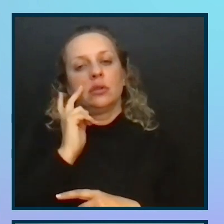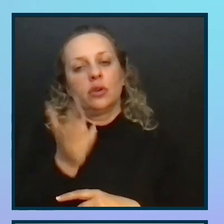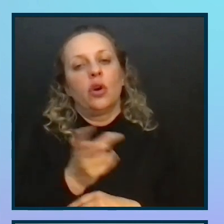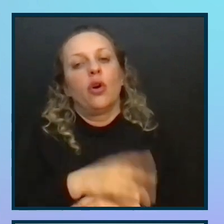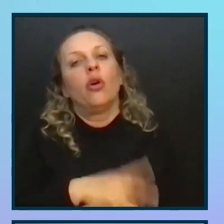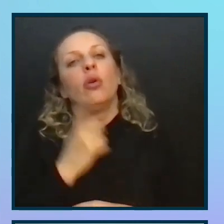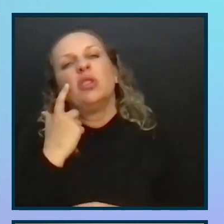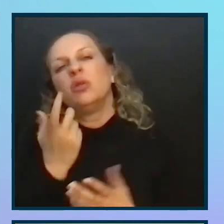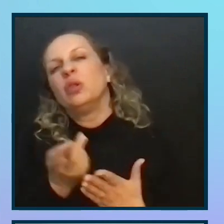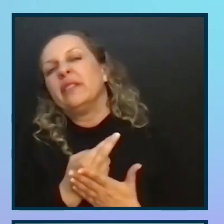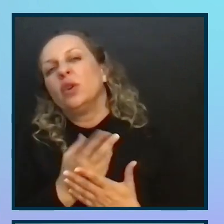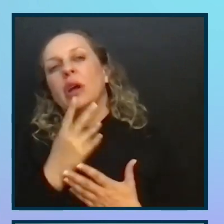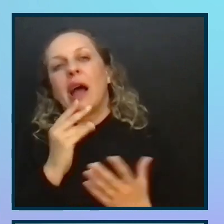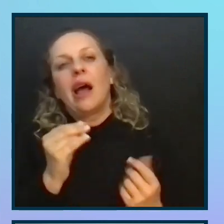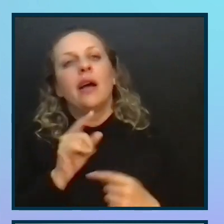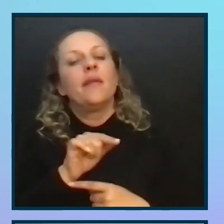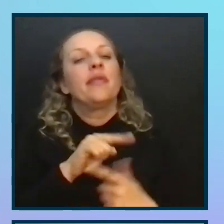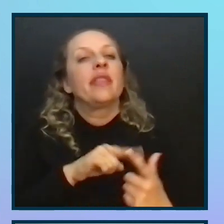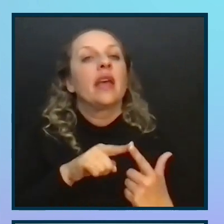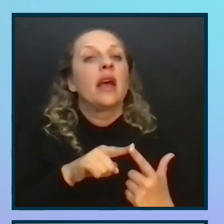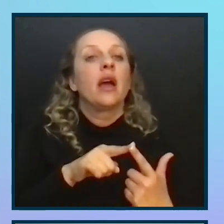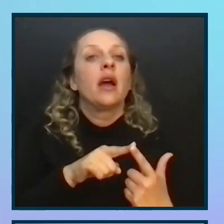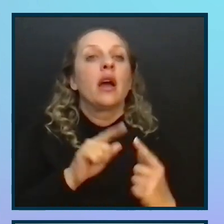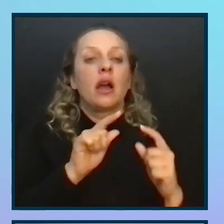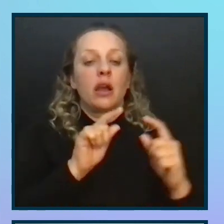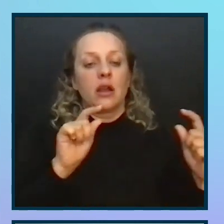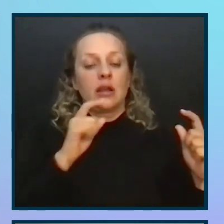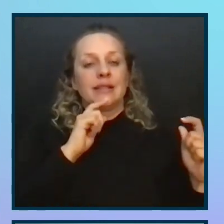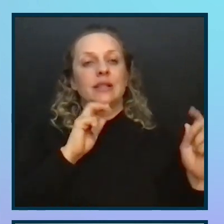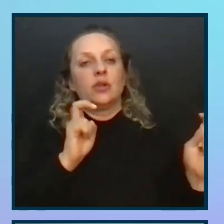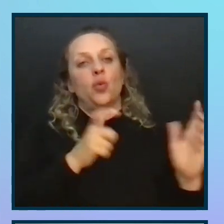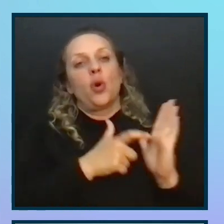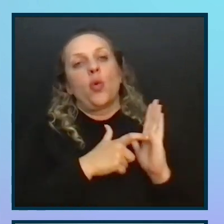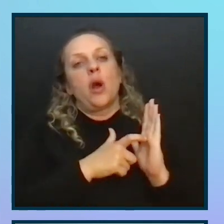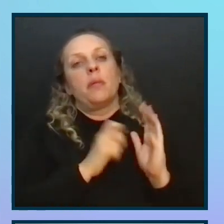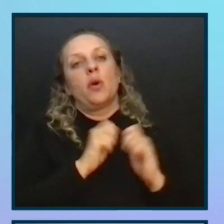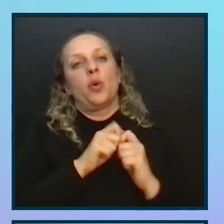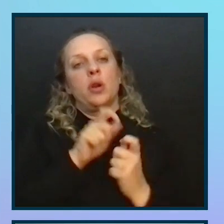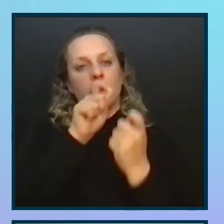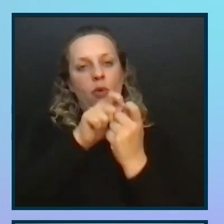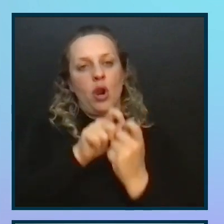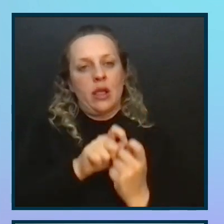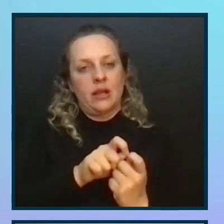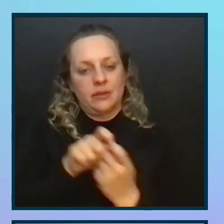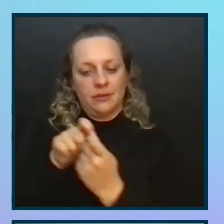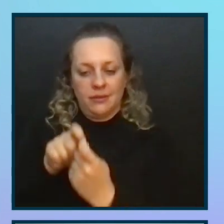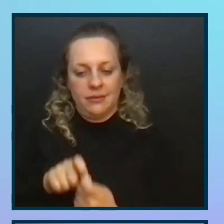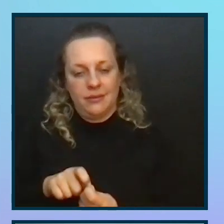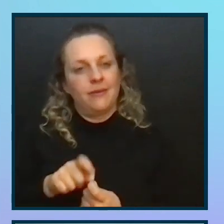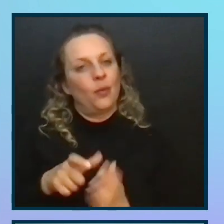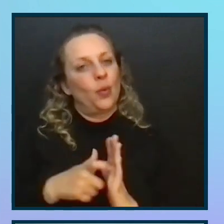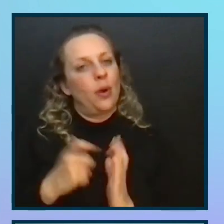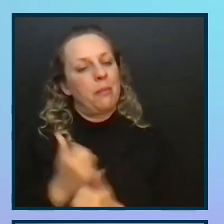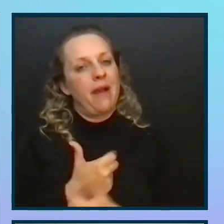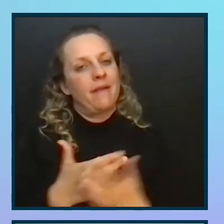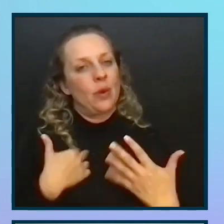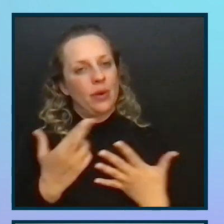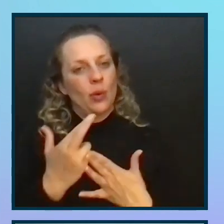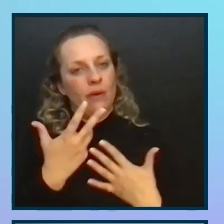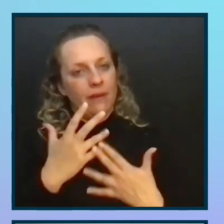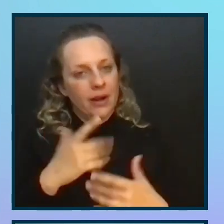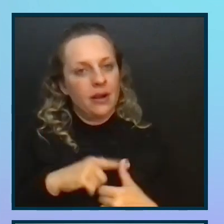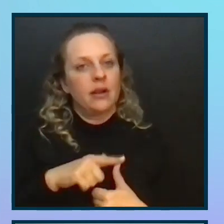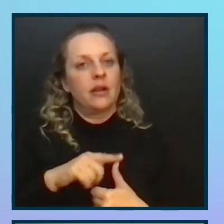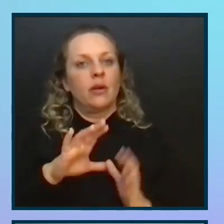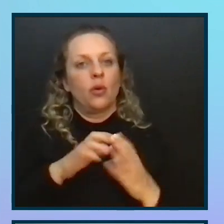with us, and then a heading that says requirements with a bulleted list of requirements. So all the things we went over already, the role group